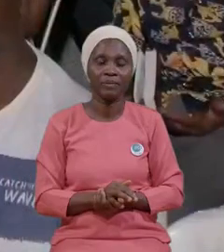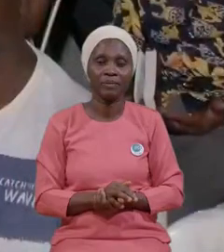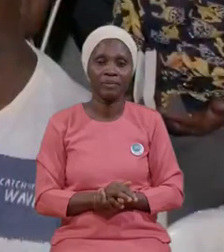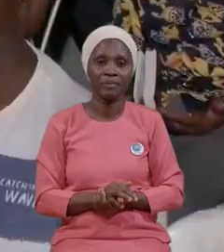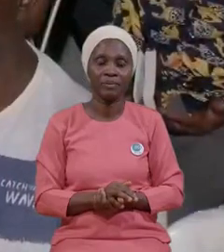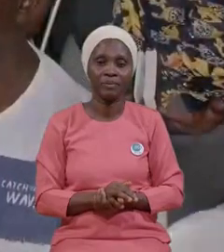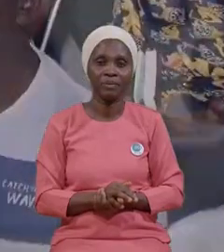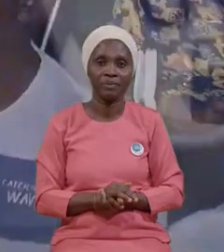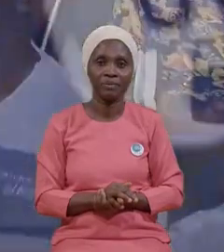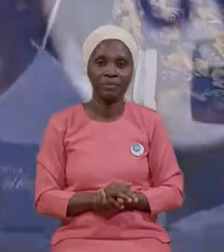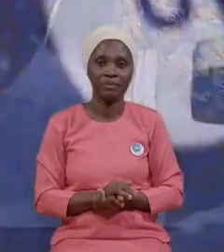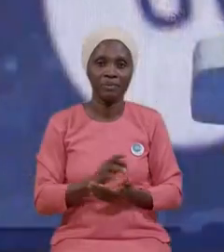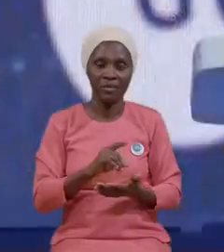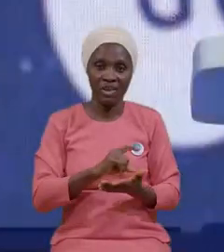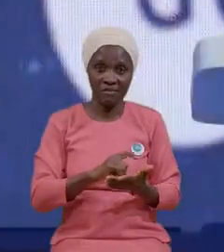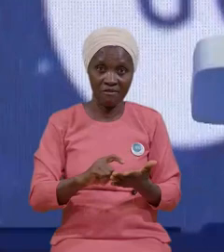Look at verse